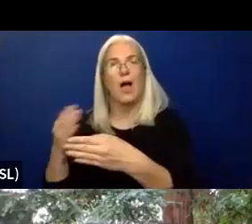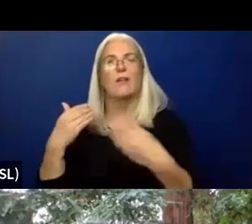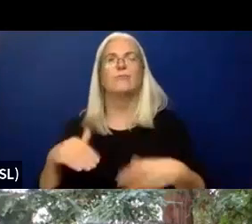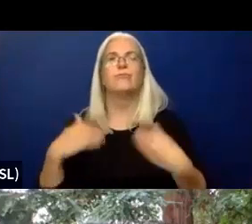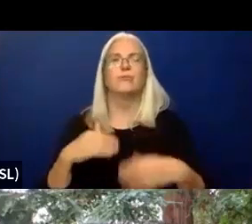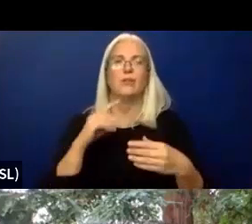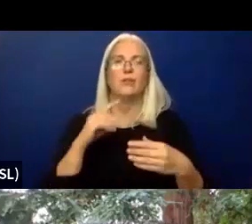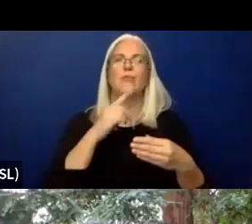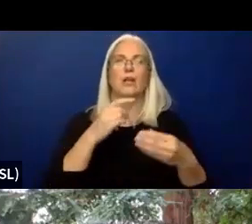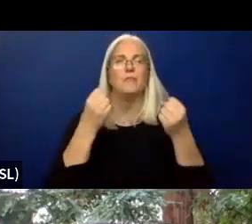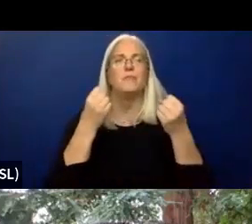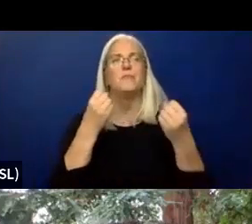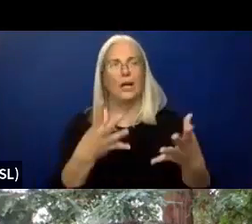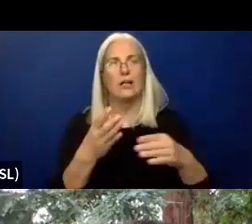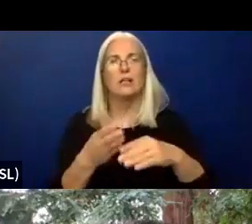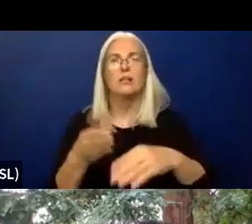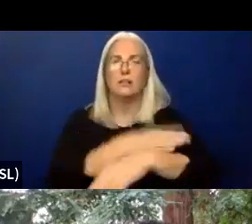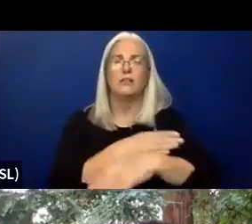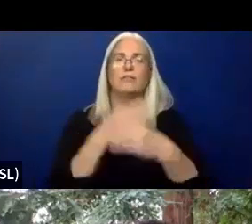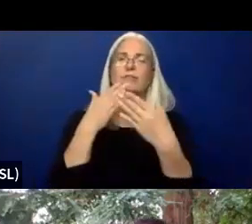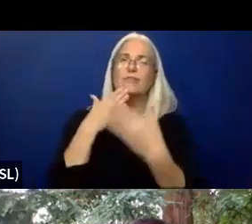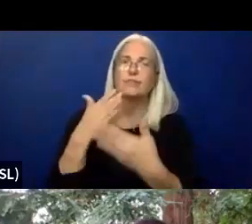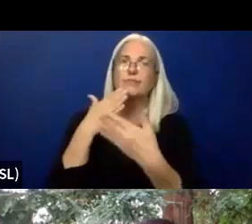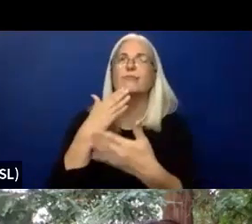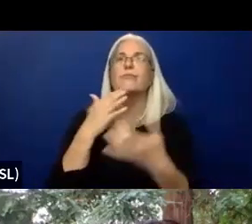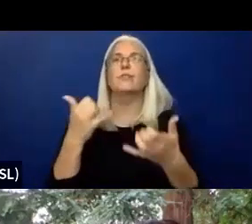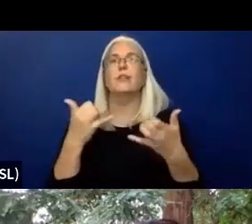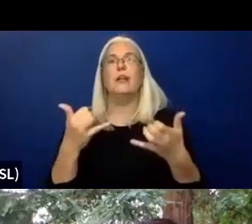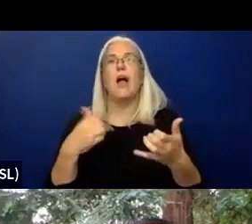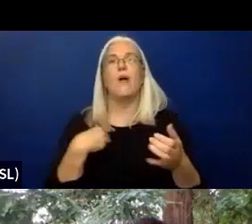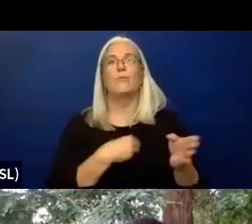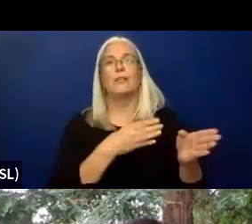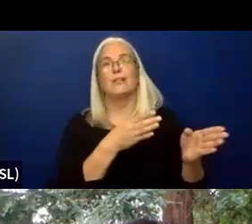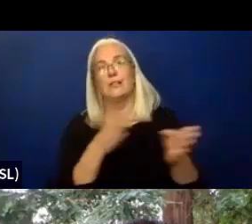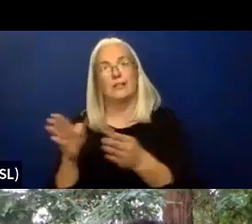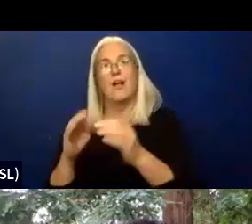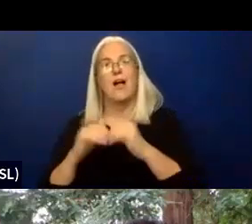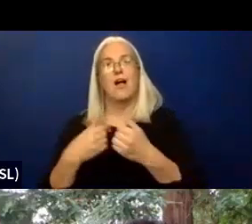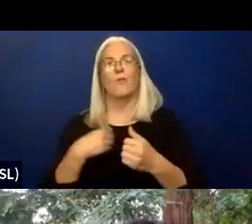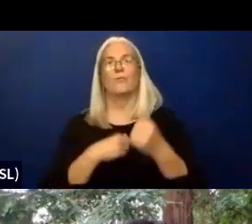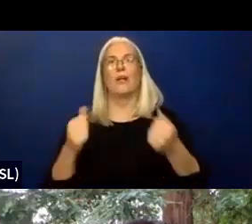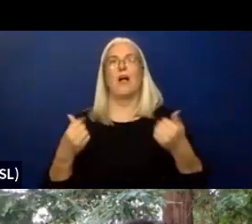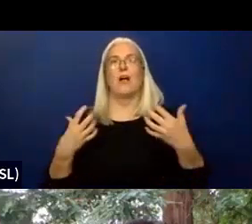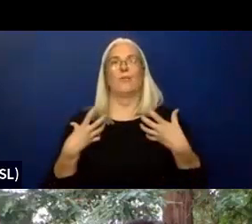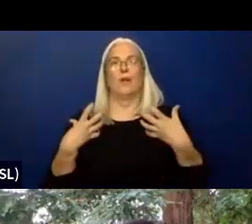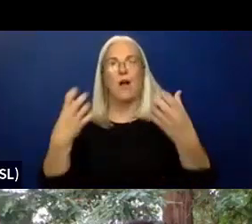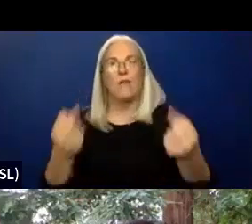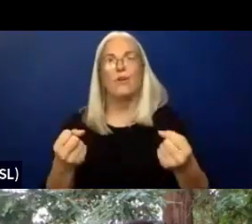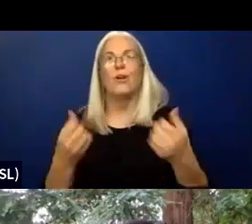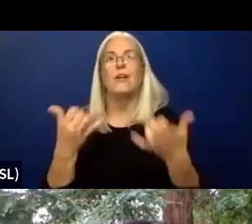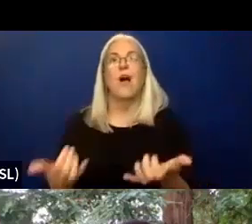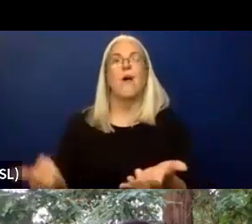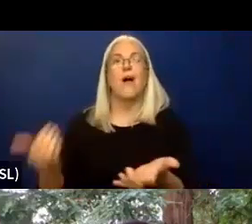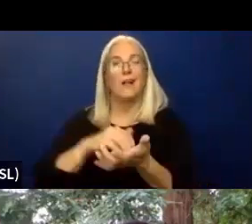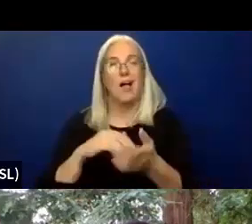moving into recovery. And now we are repopulating in a successive way to avoid similar kind of gridlock